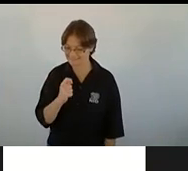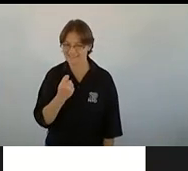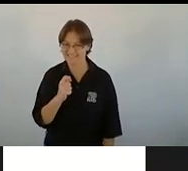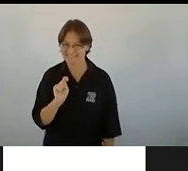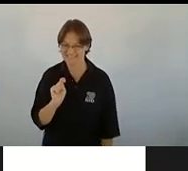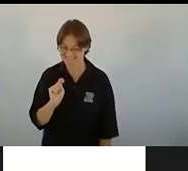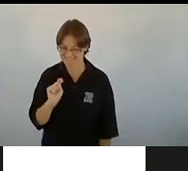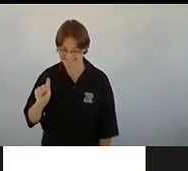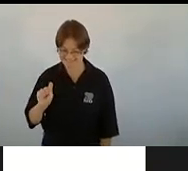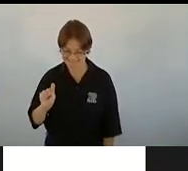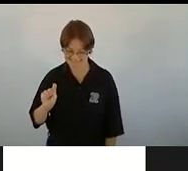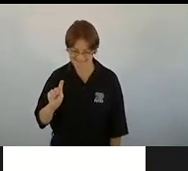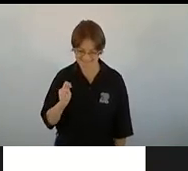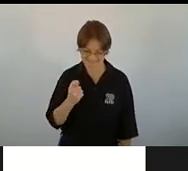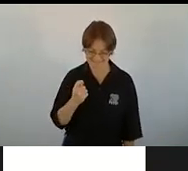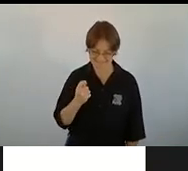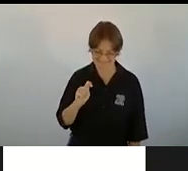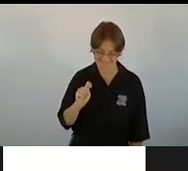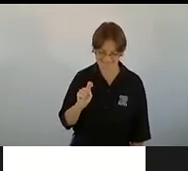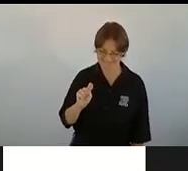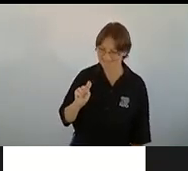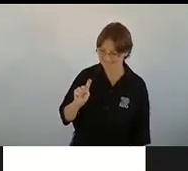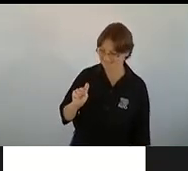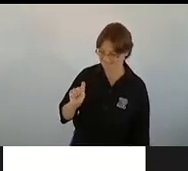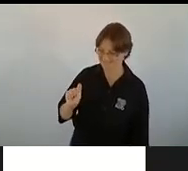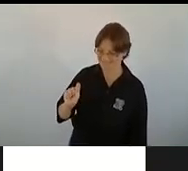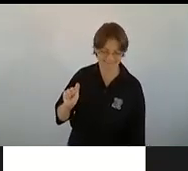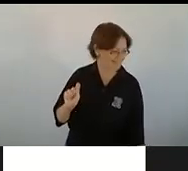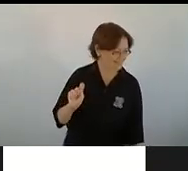The T almost looks like a T.